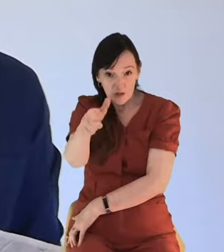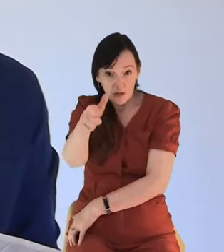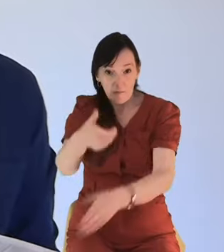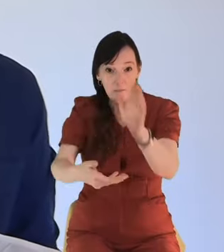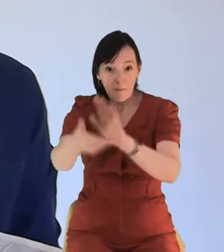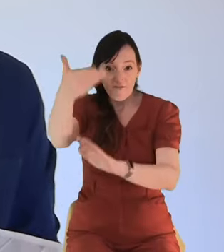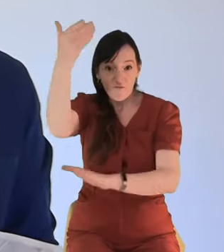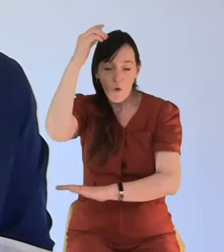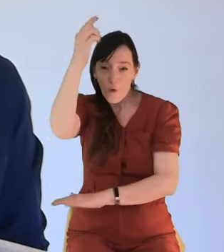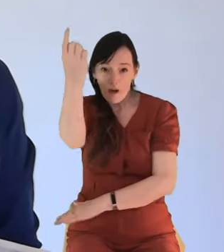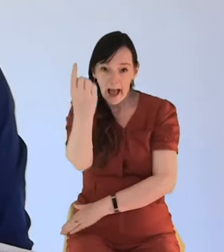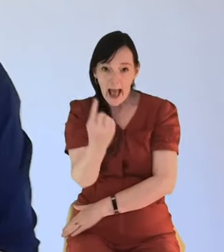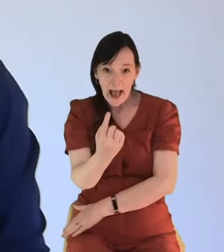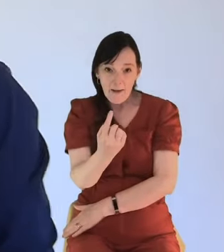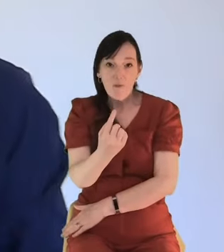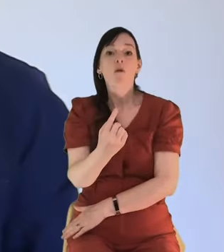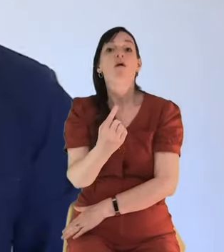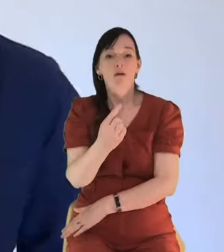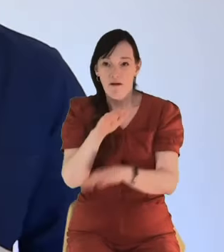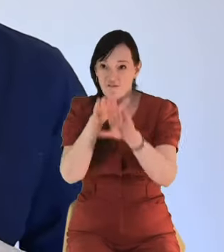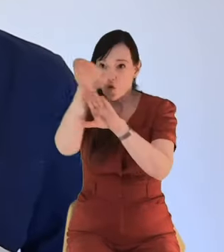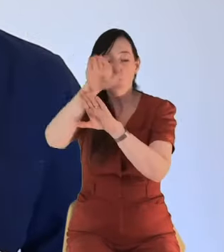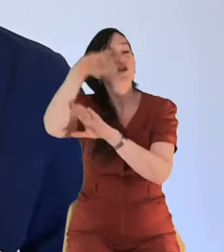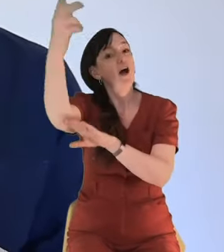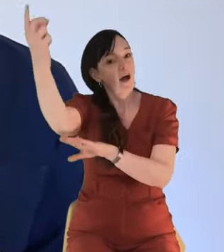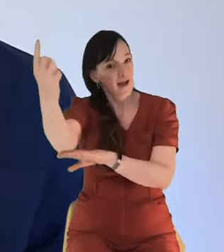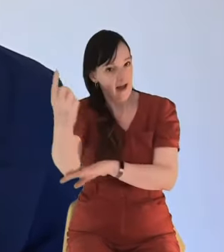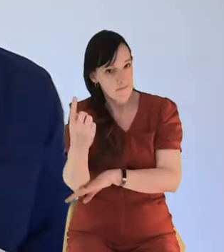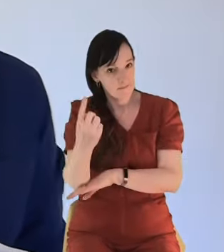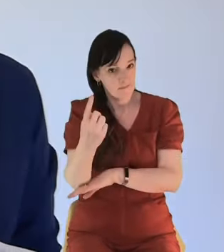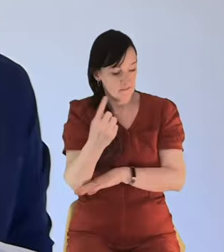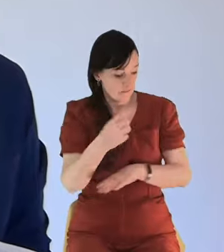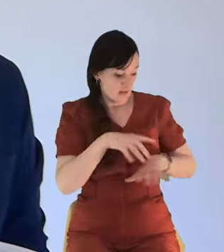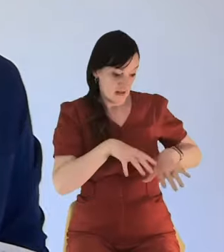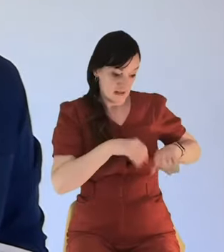to finish what he has started, to make all things new, glory.